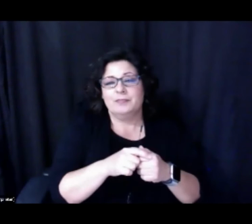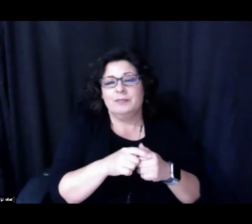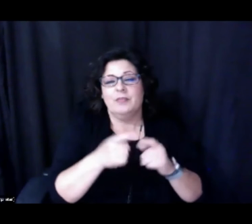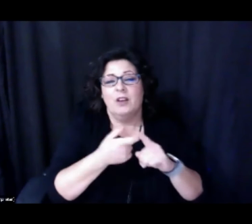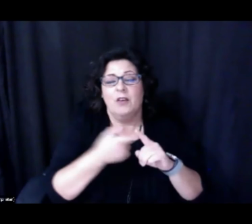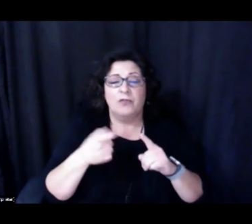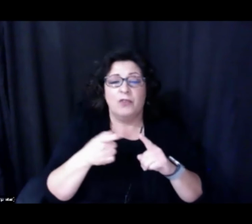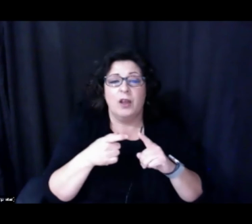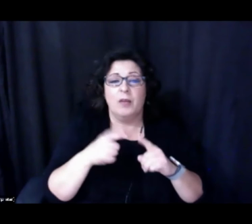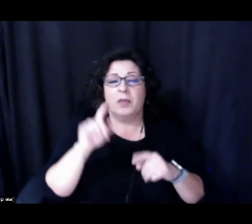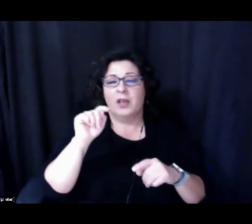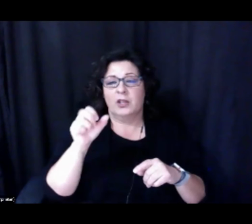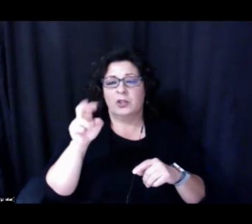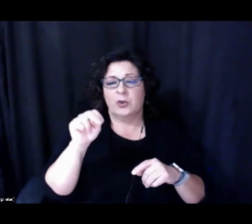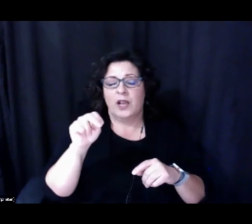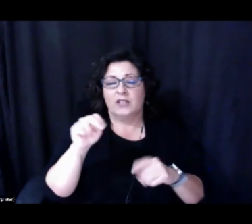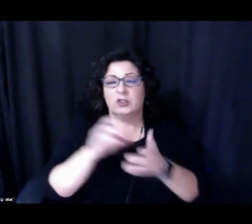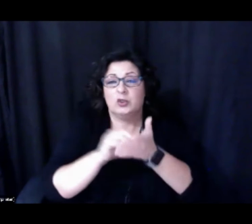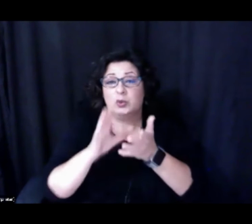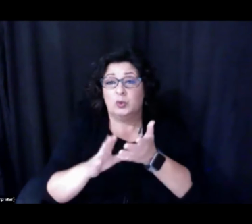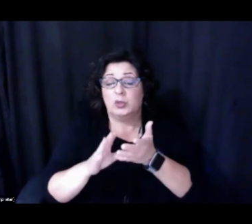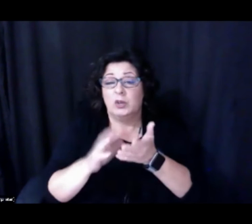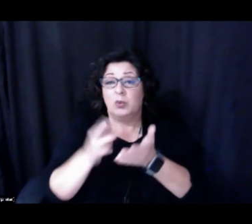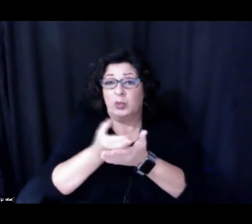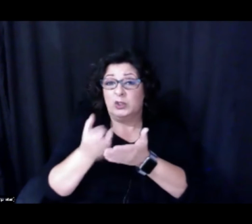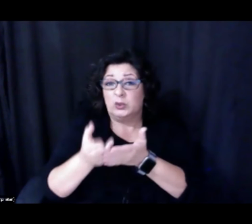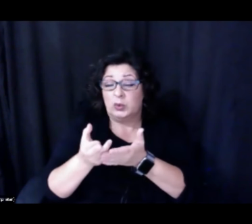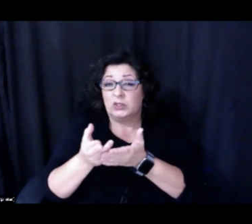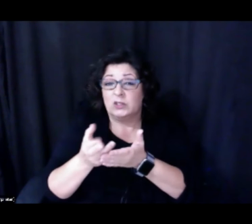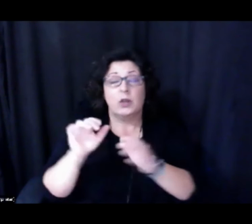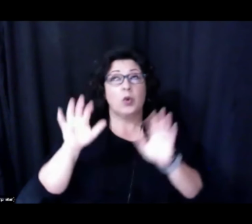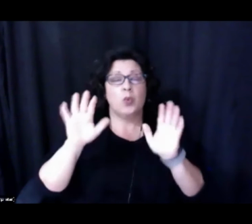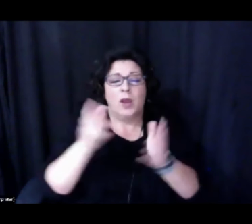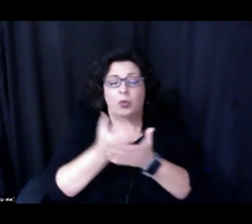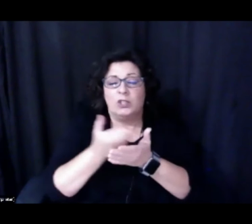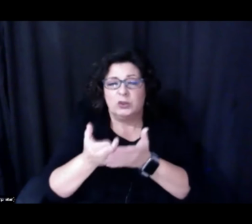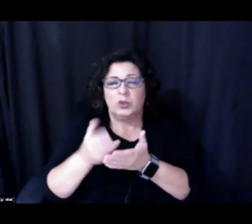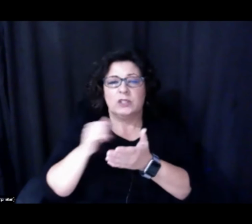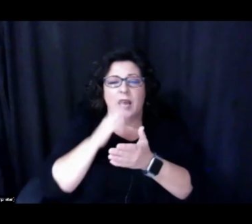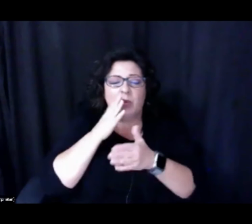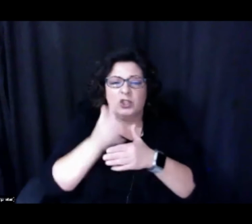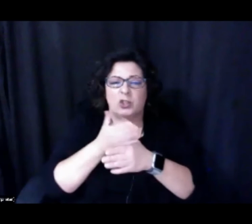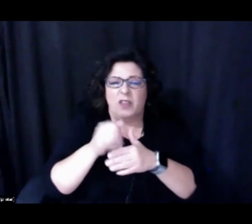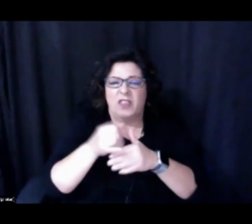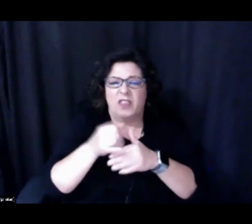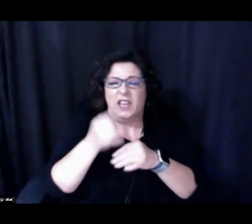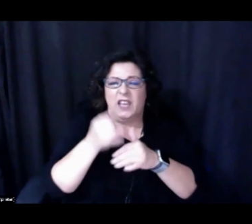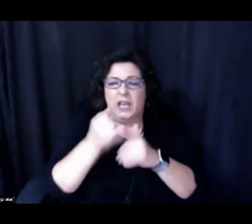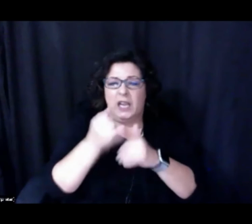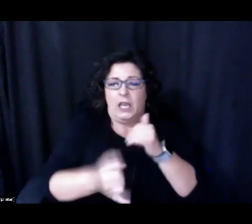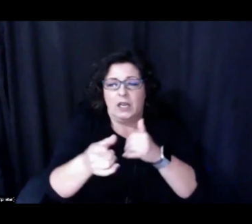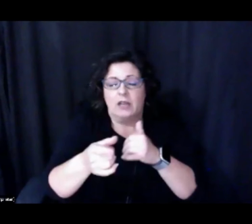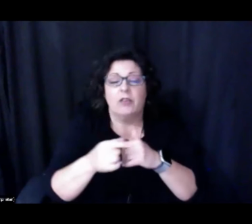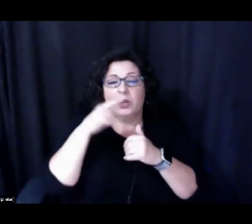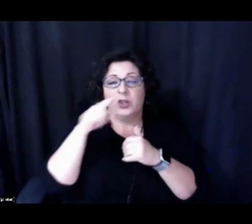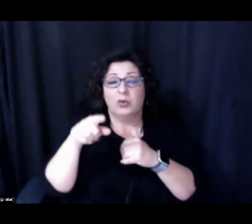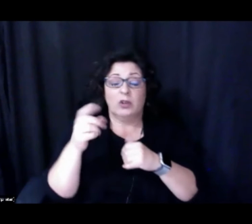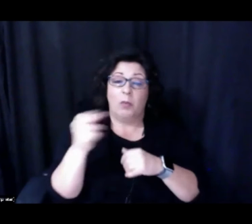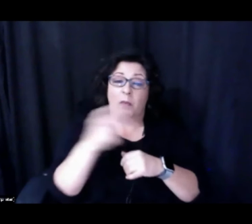Trans Student Educational Resource, which is a great resource that I'll share at the end for you to refer back